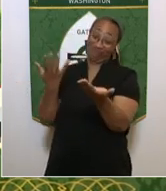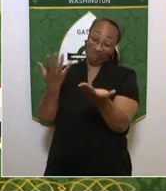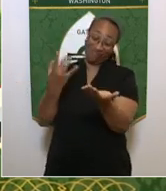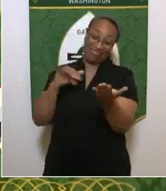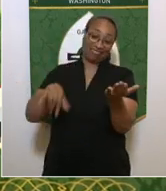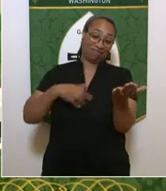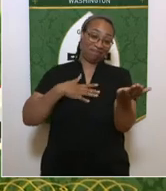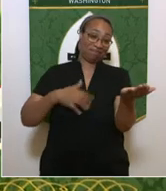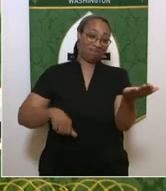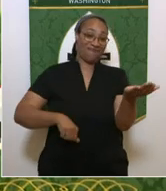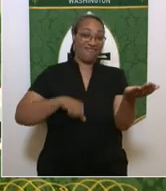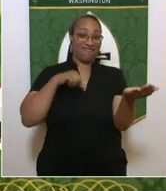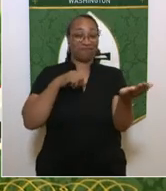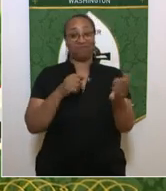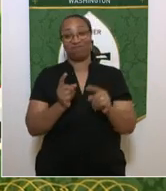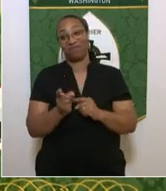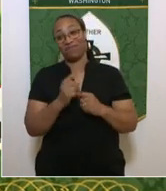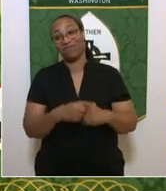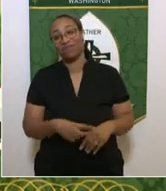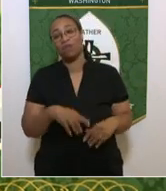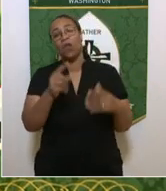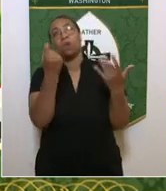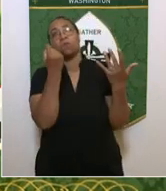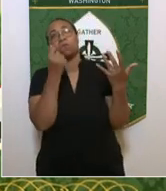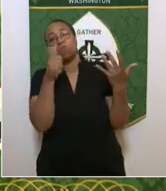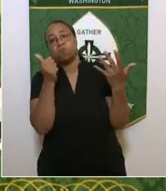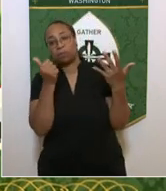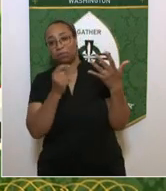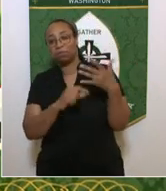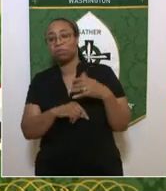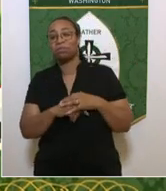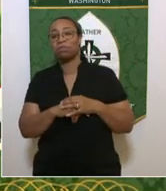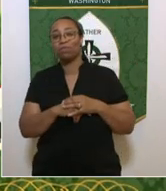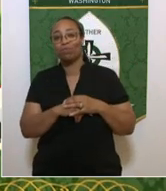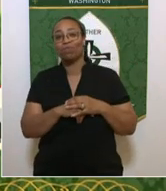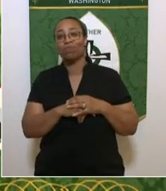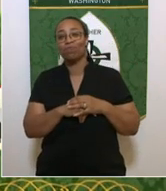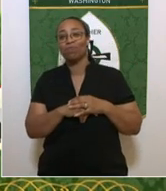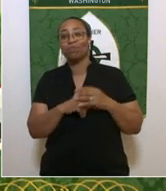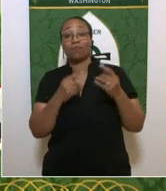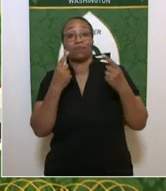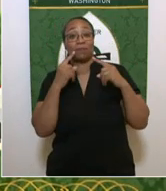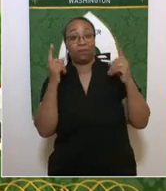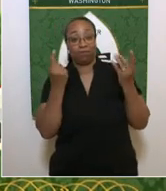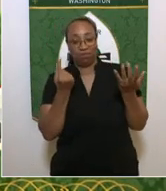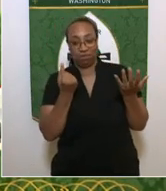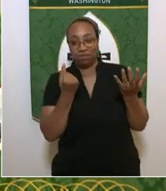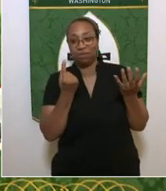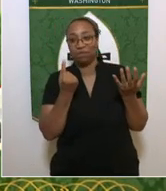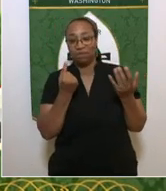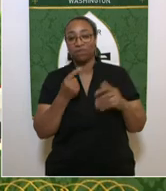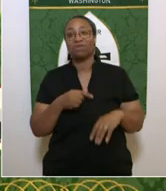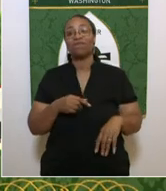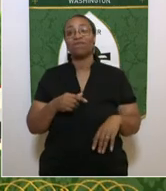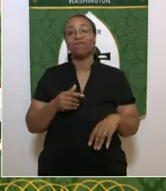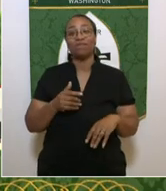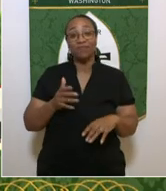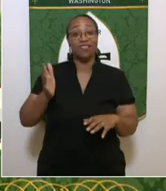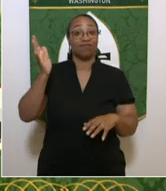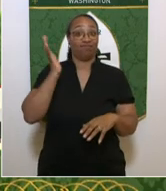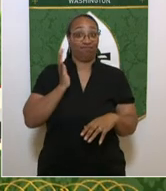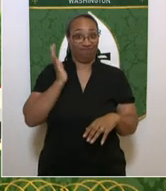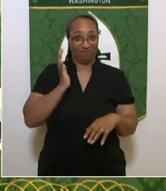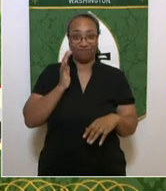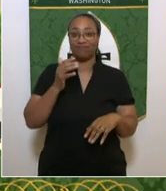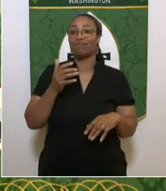I'll tell you another little story. And that is, we had the opportunity to build a bridge, the